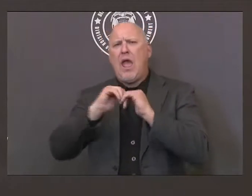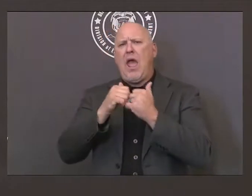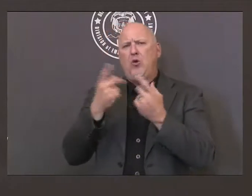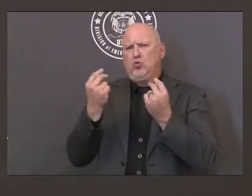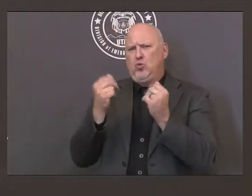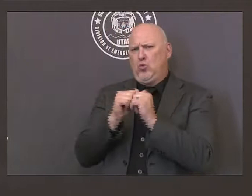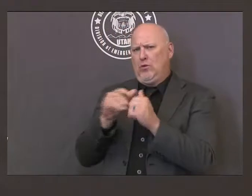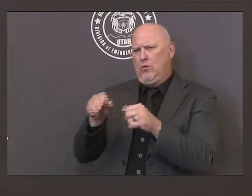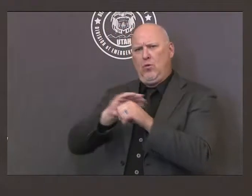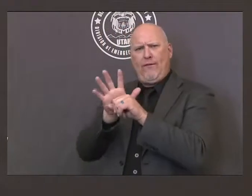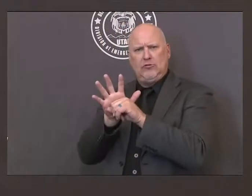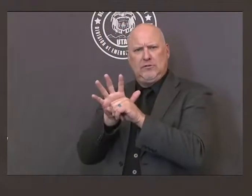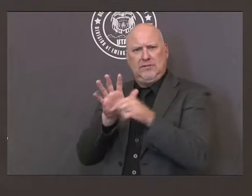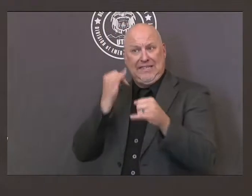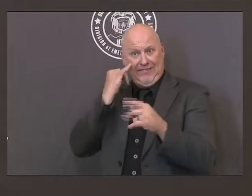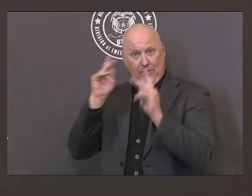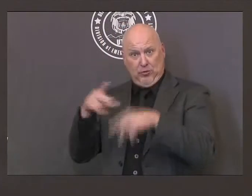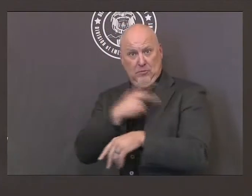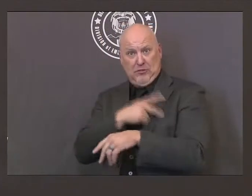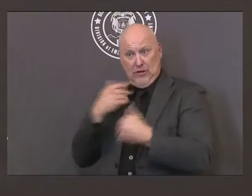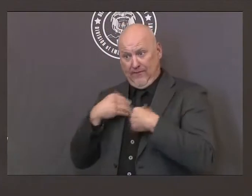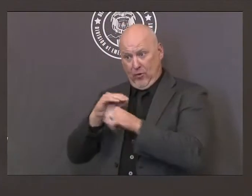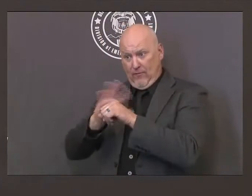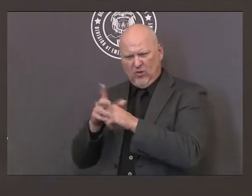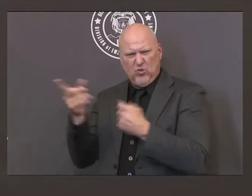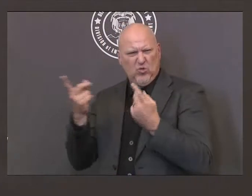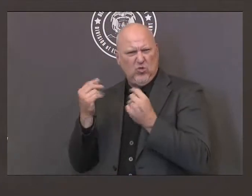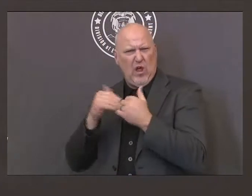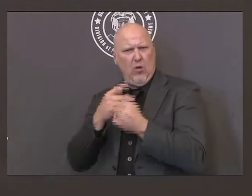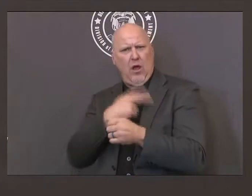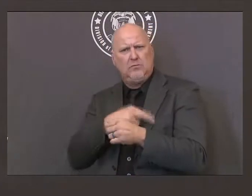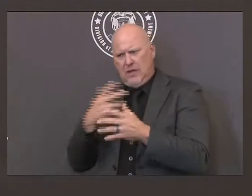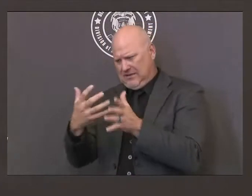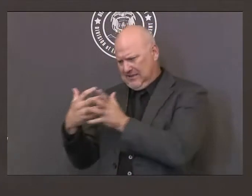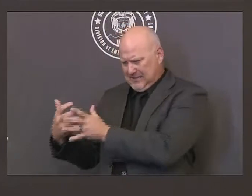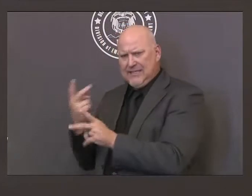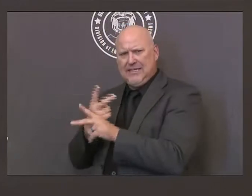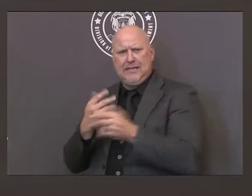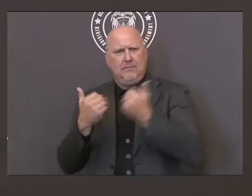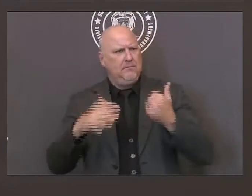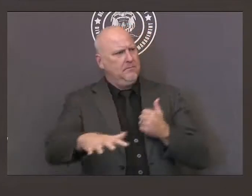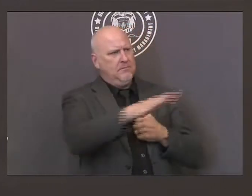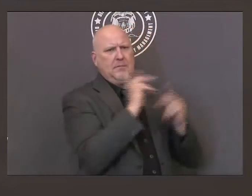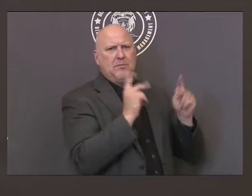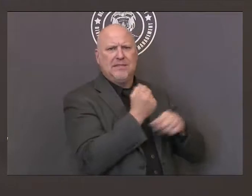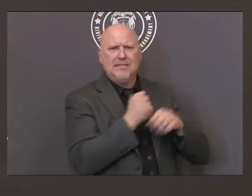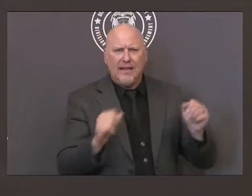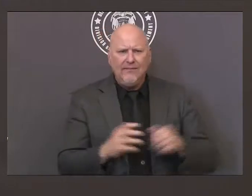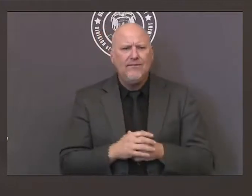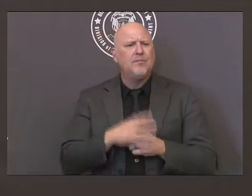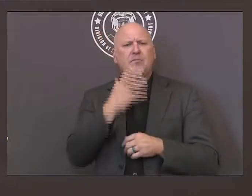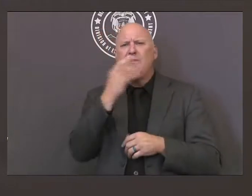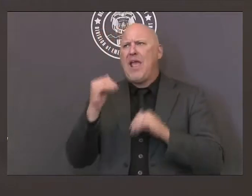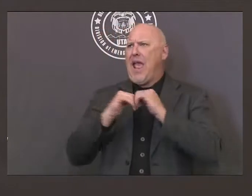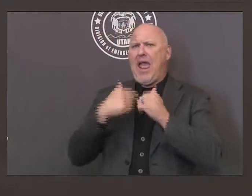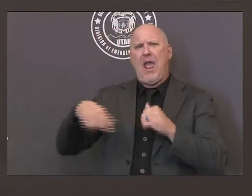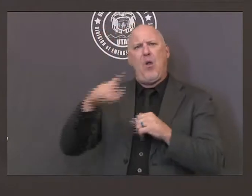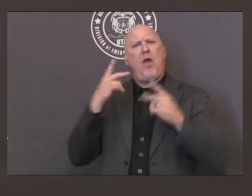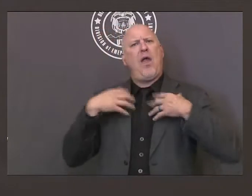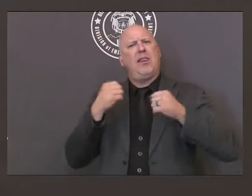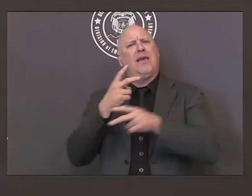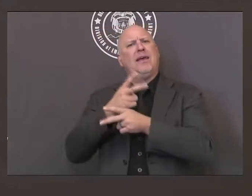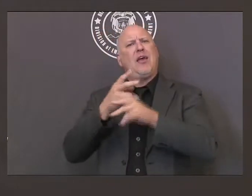the opportunities that we have for those who need health care at the hospital, whether they should be afraid, concerned, or whether they should